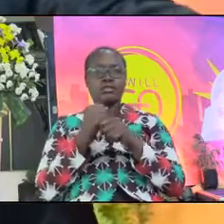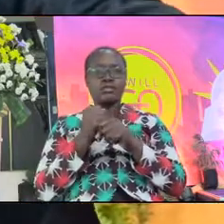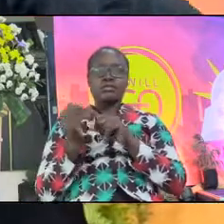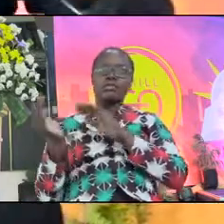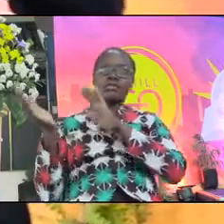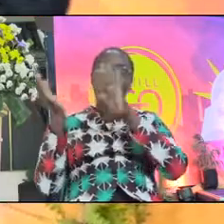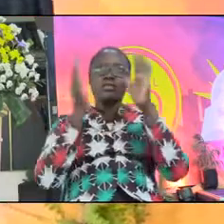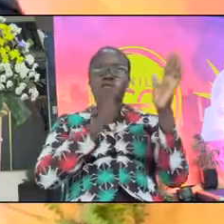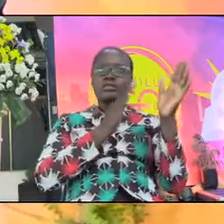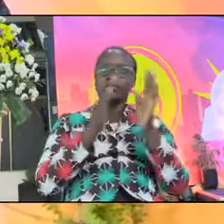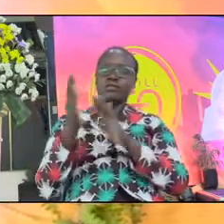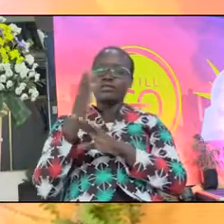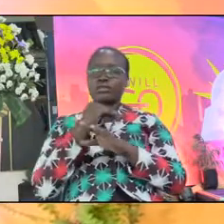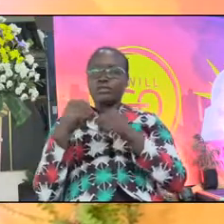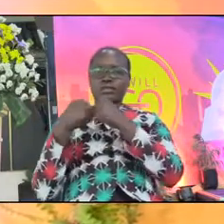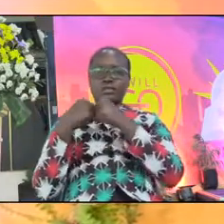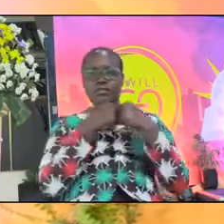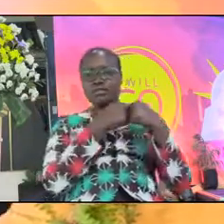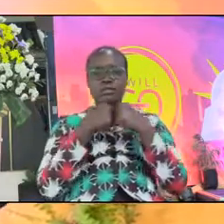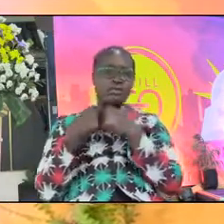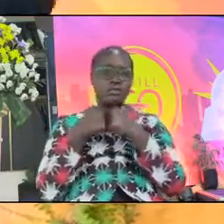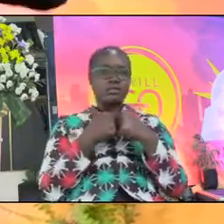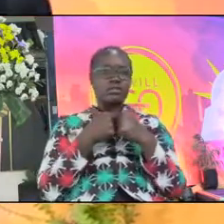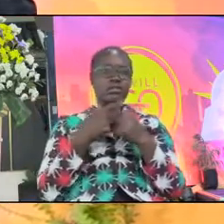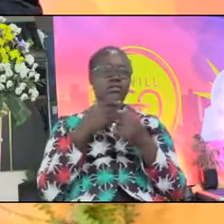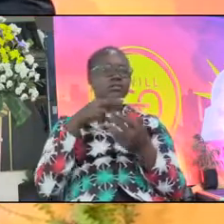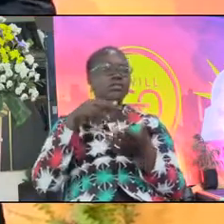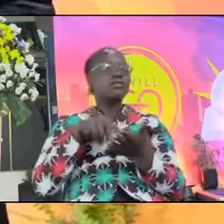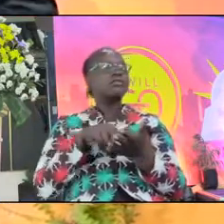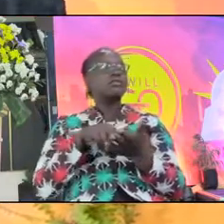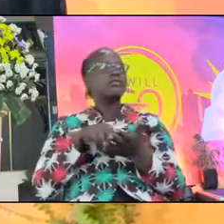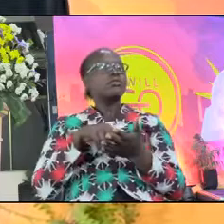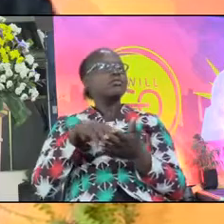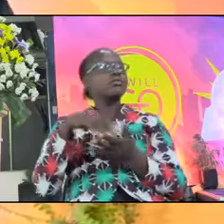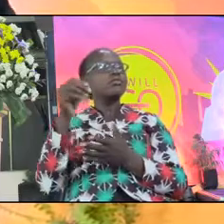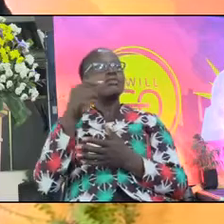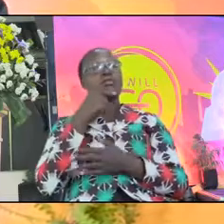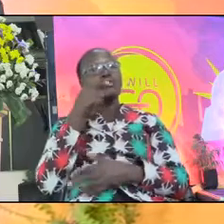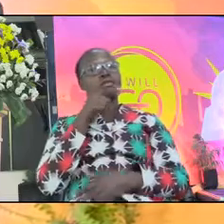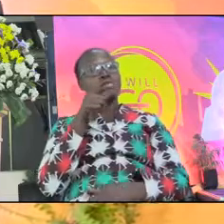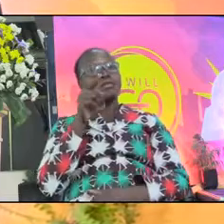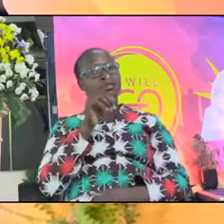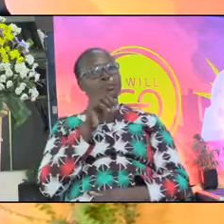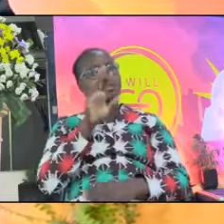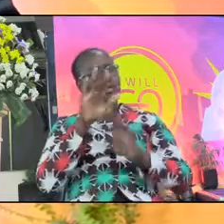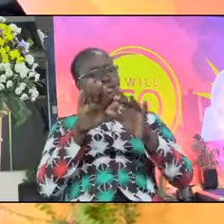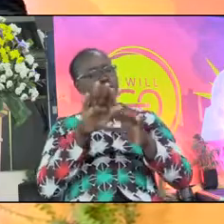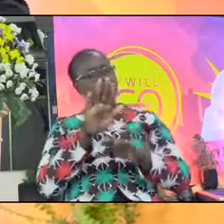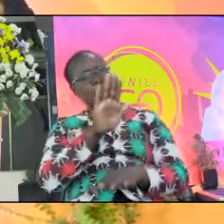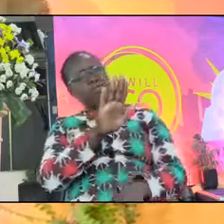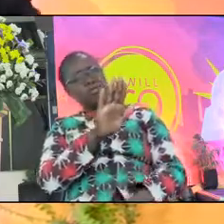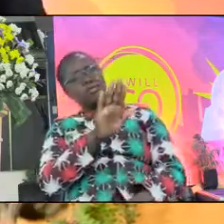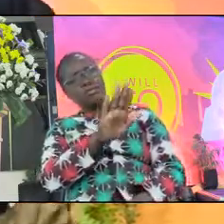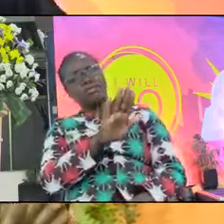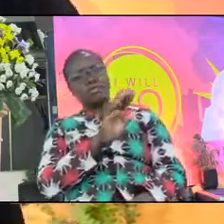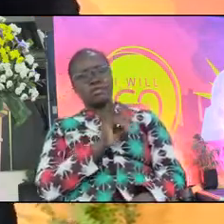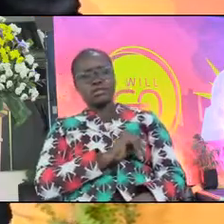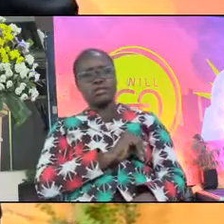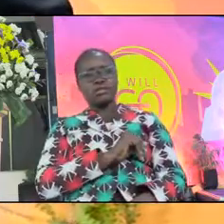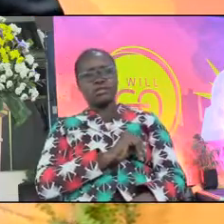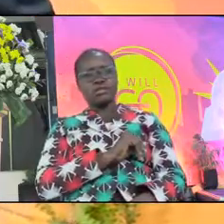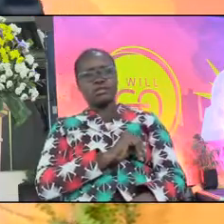wind and the storm. And he stood up. And he told that storm, shut